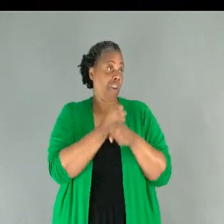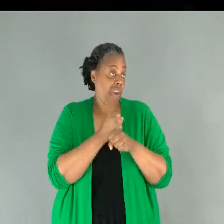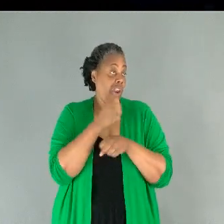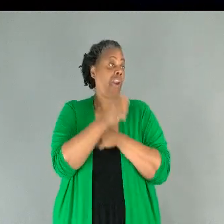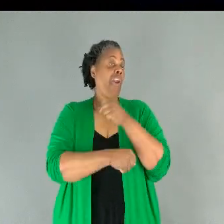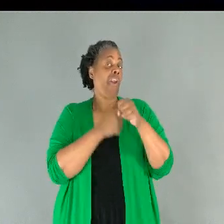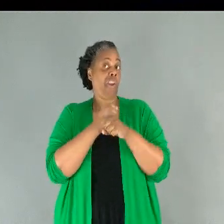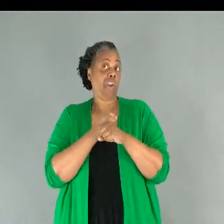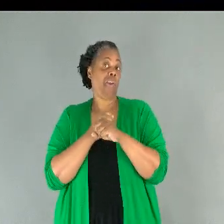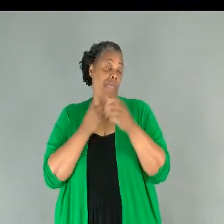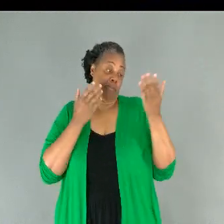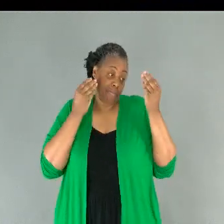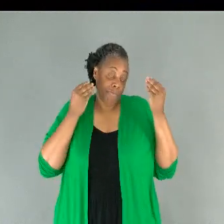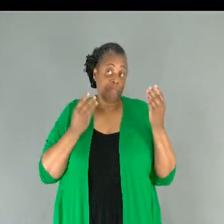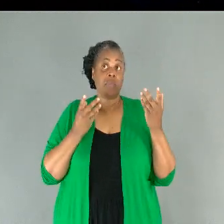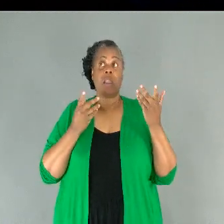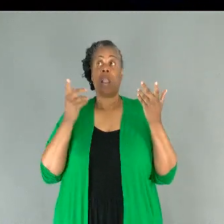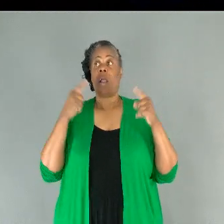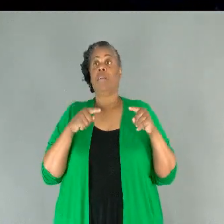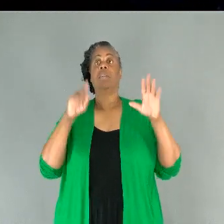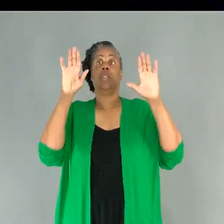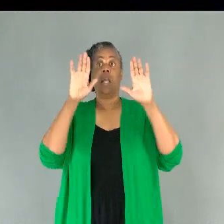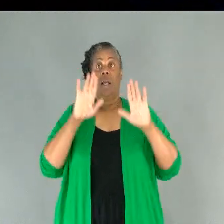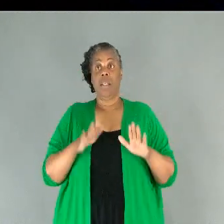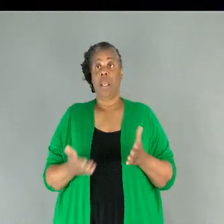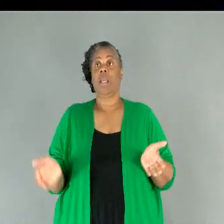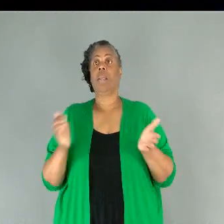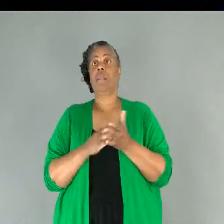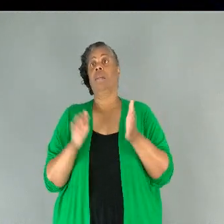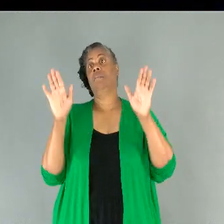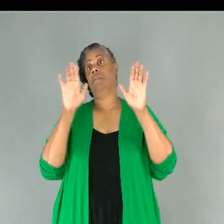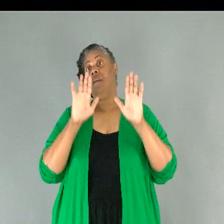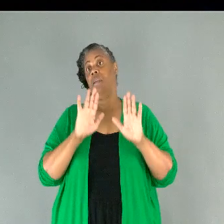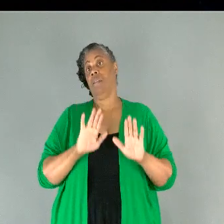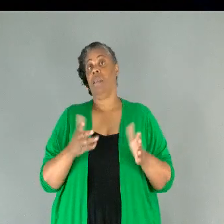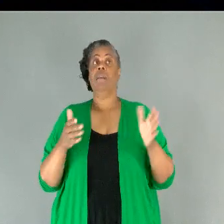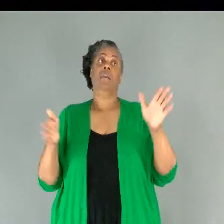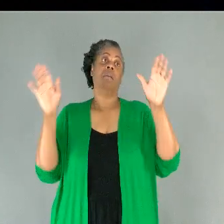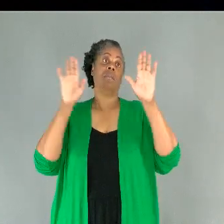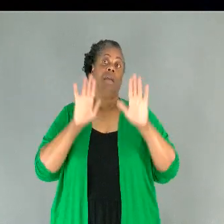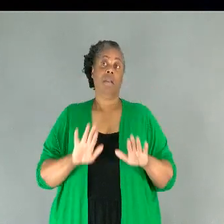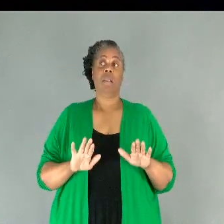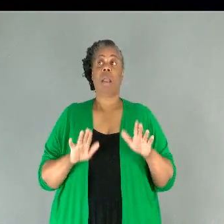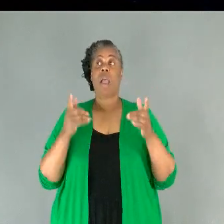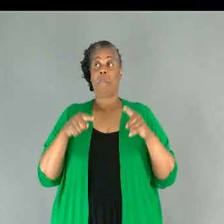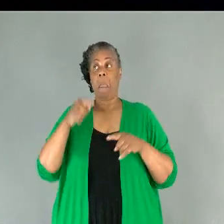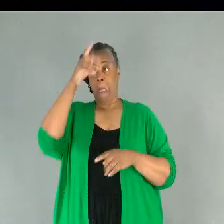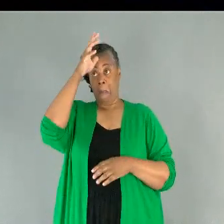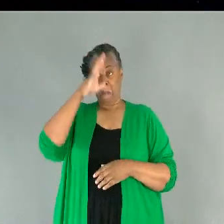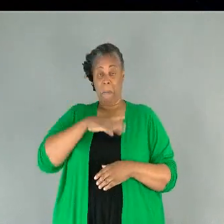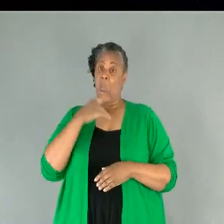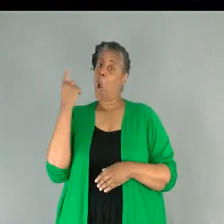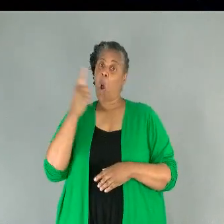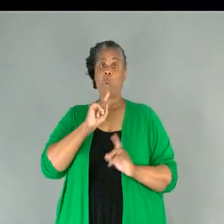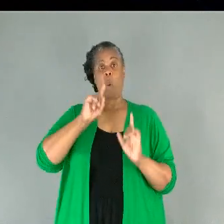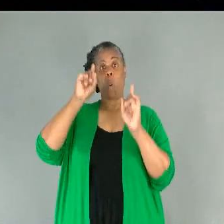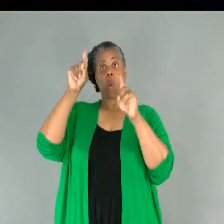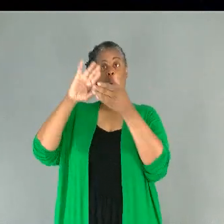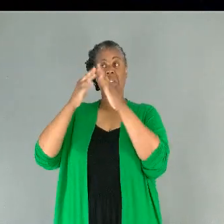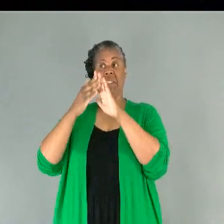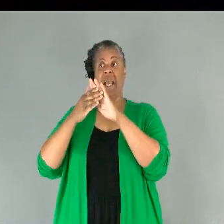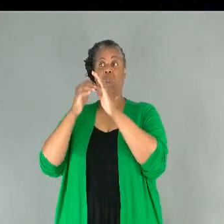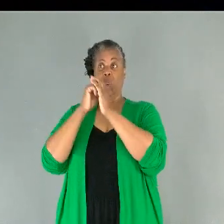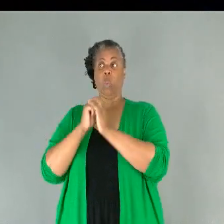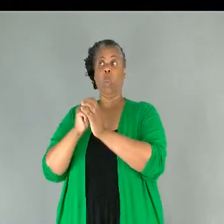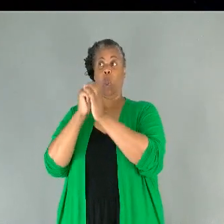year. Sunday after Sunday. This man went up from his town to